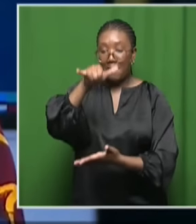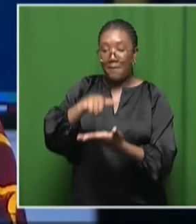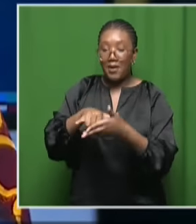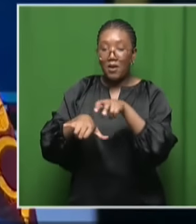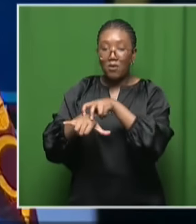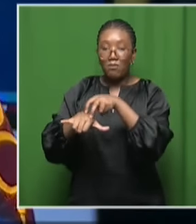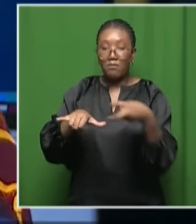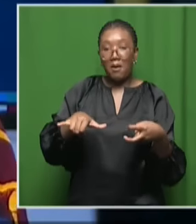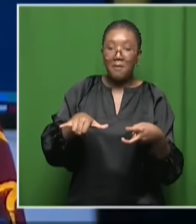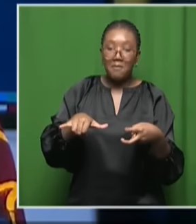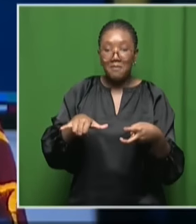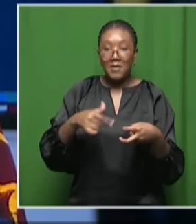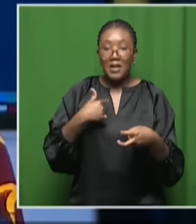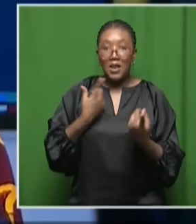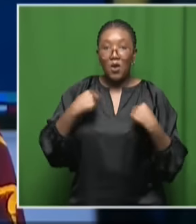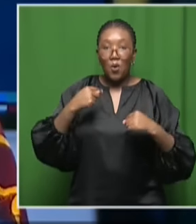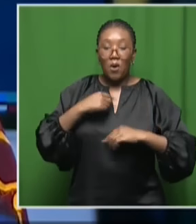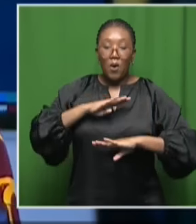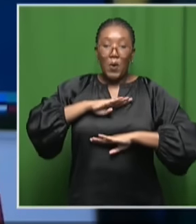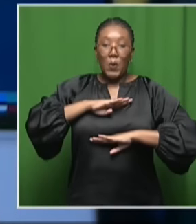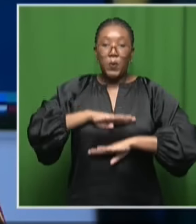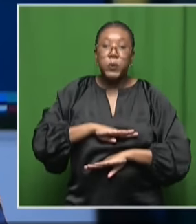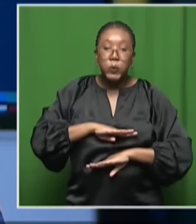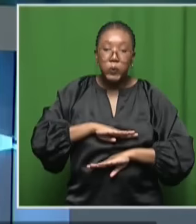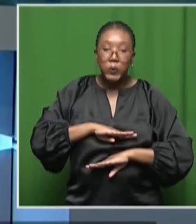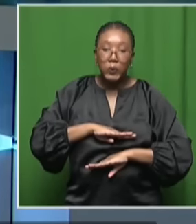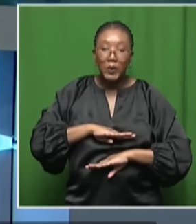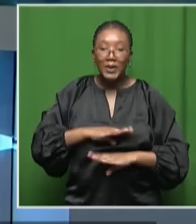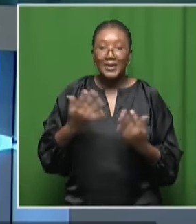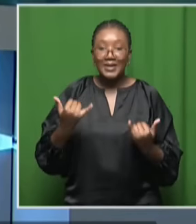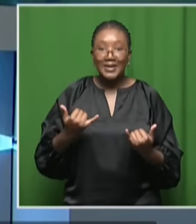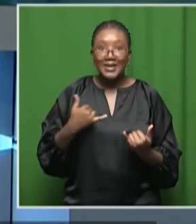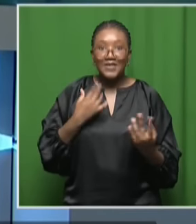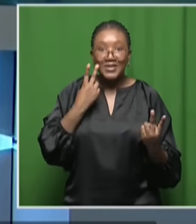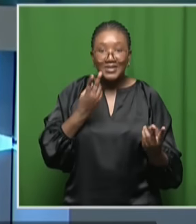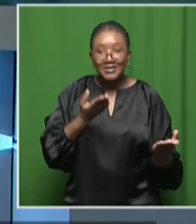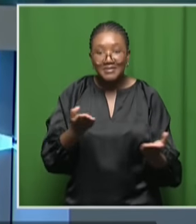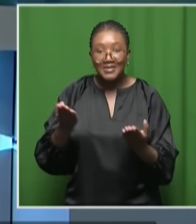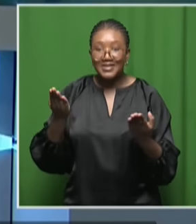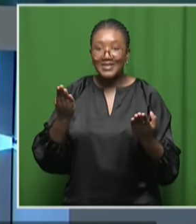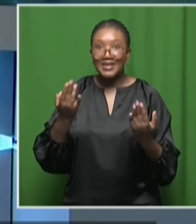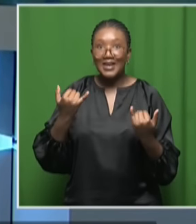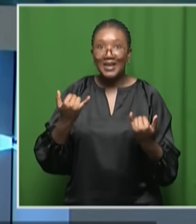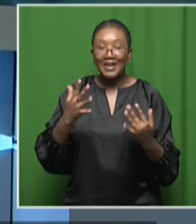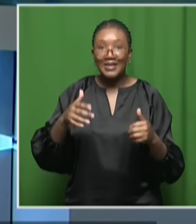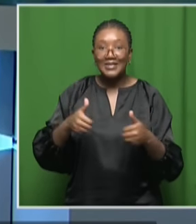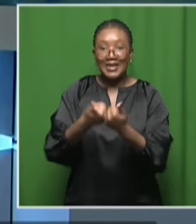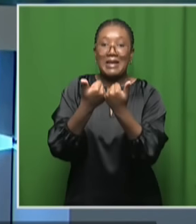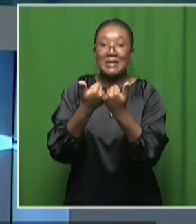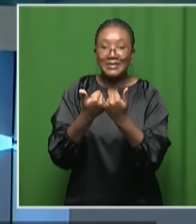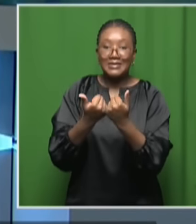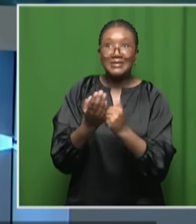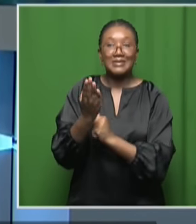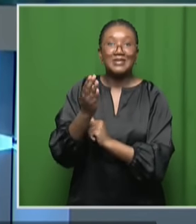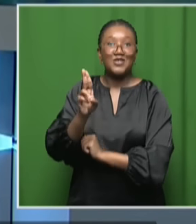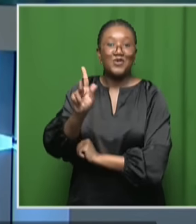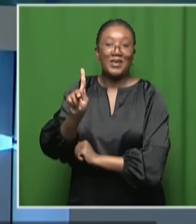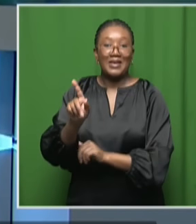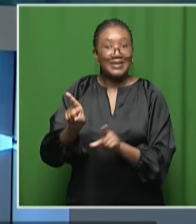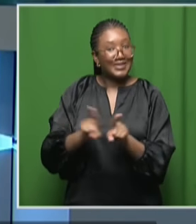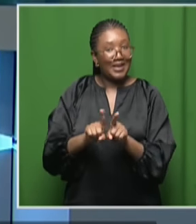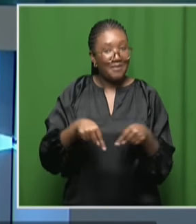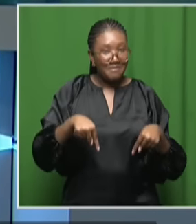sense of kind of relief yes. in his whole demeanor because he's facing such challenges at home. Same thing could be said